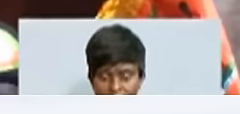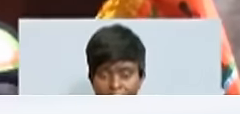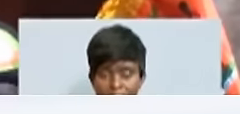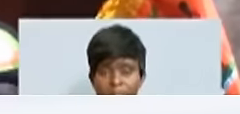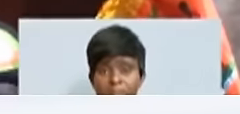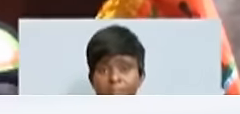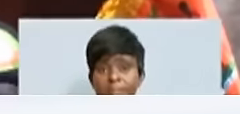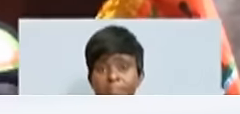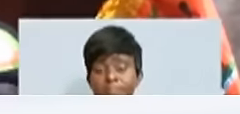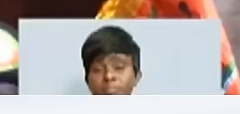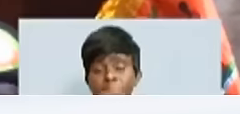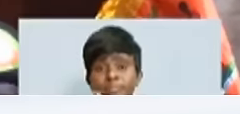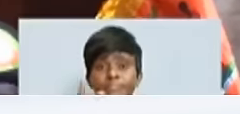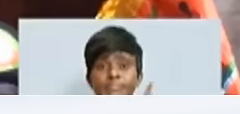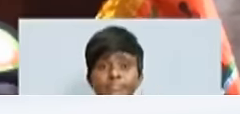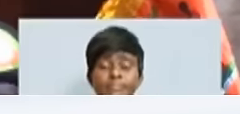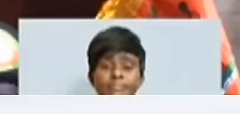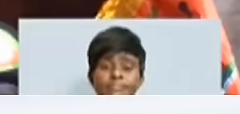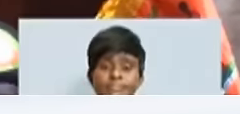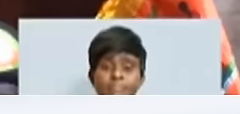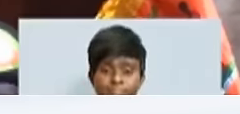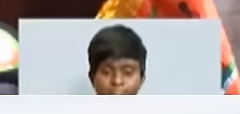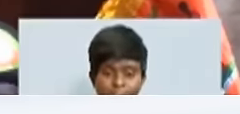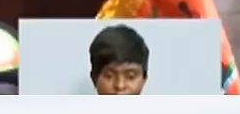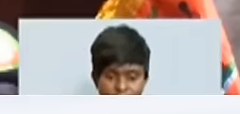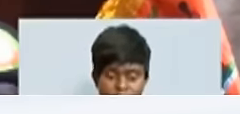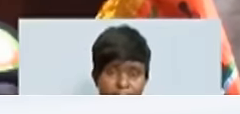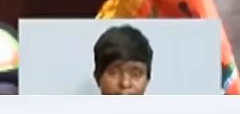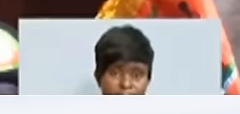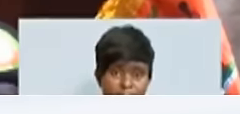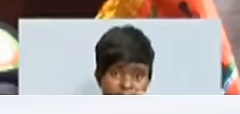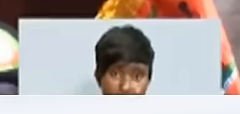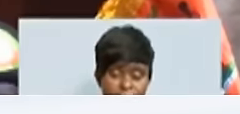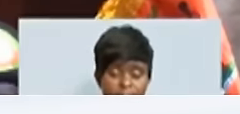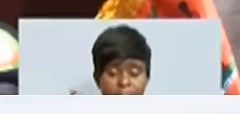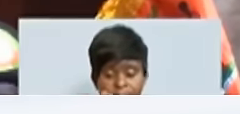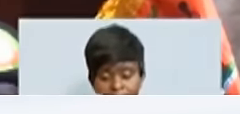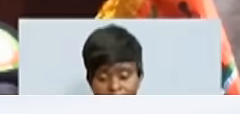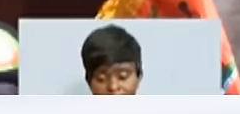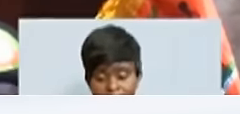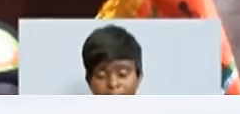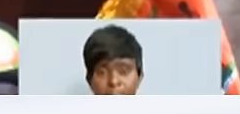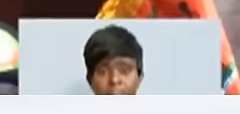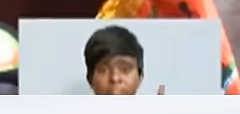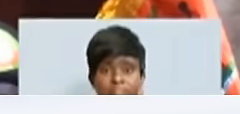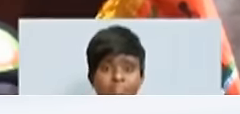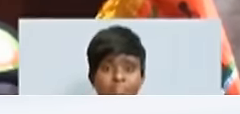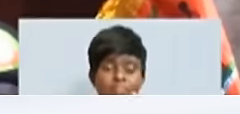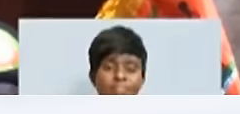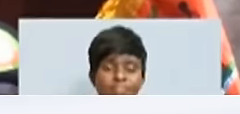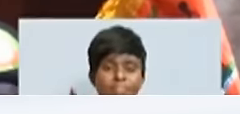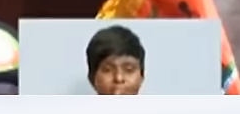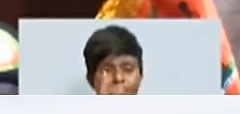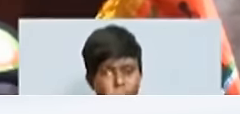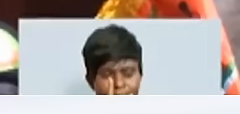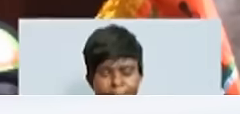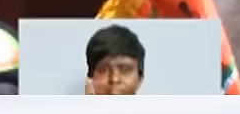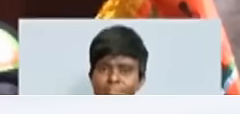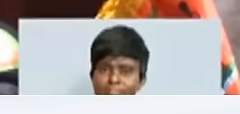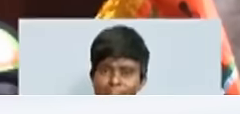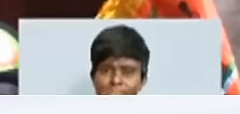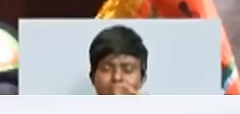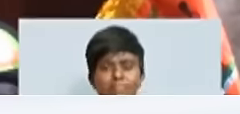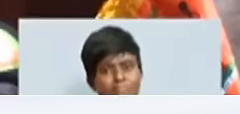us, every one of us, the local authorities, businesses, citizens alike, to keep our country